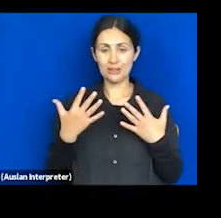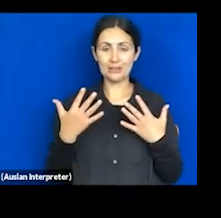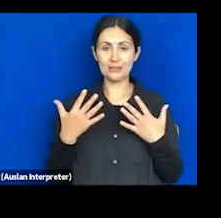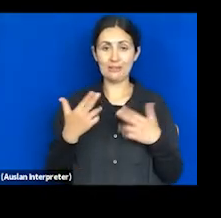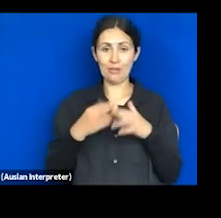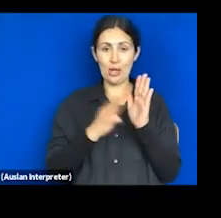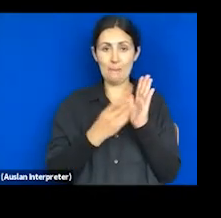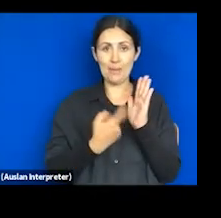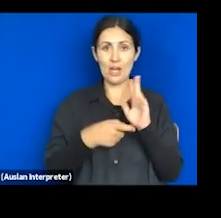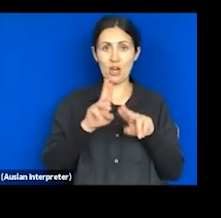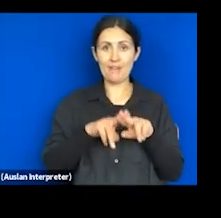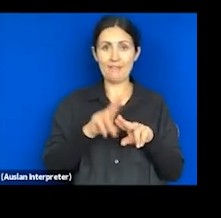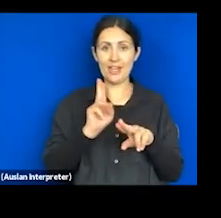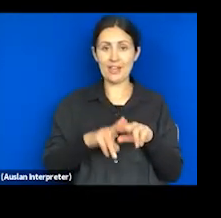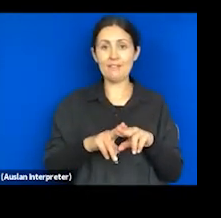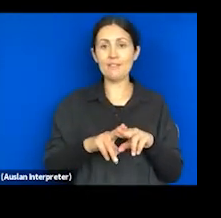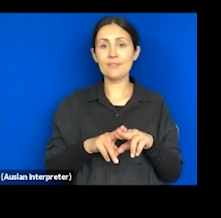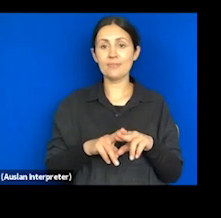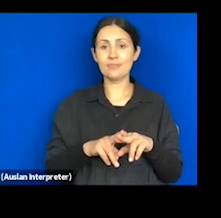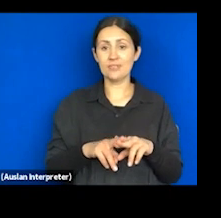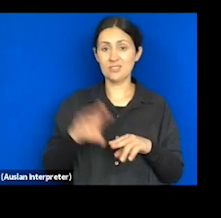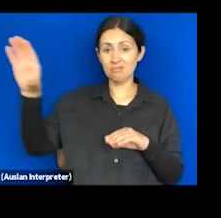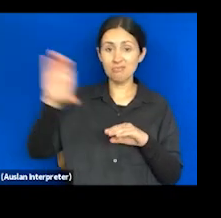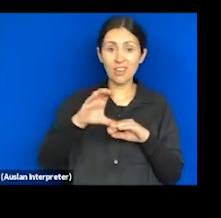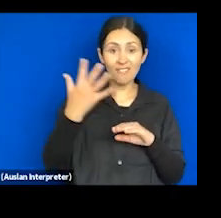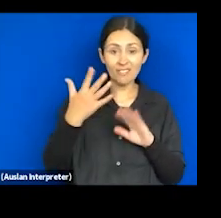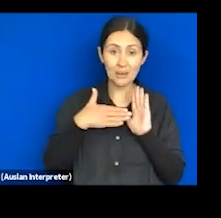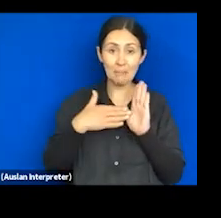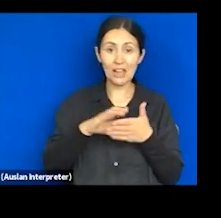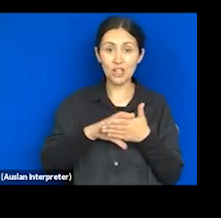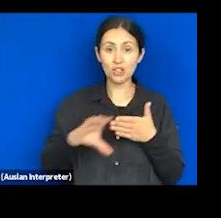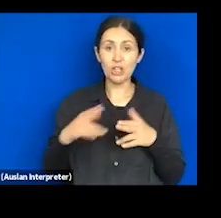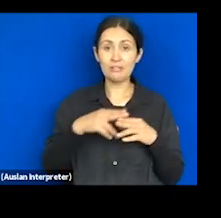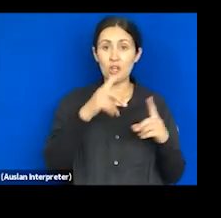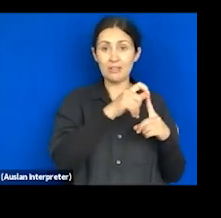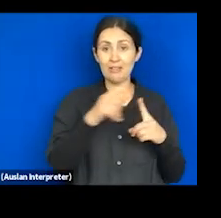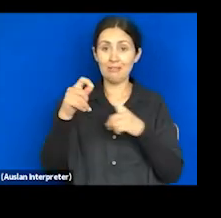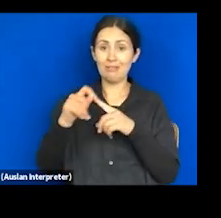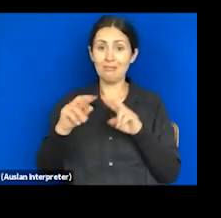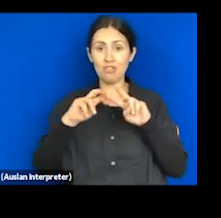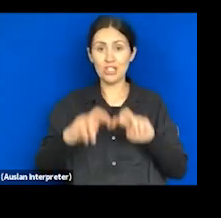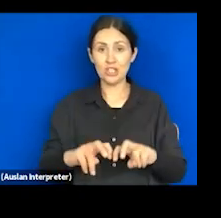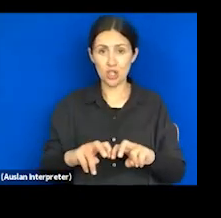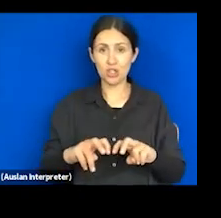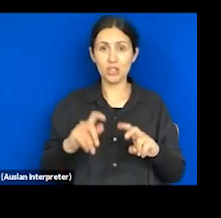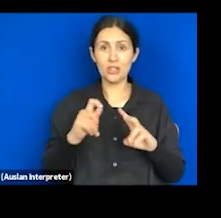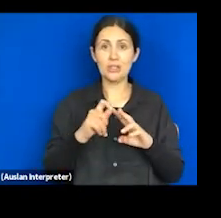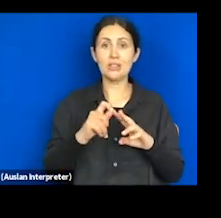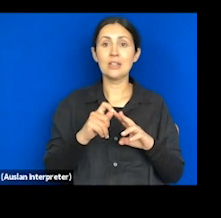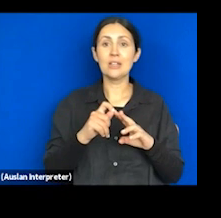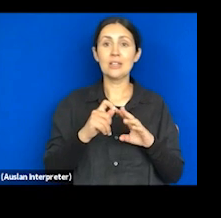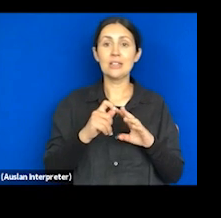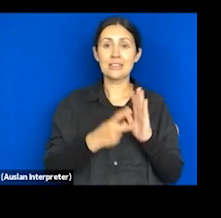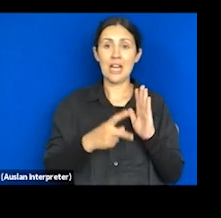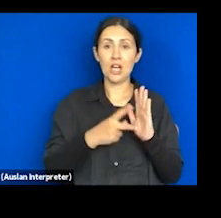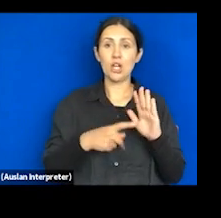gave $15 million for psychedelic psychotherapy research. So there's a lot of people on the edge of their seats